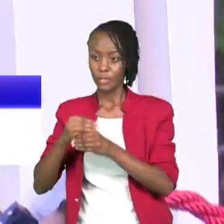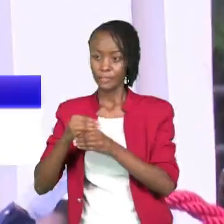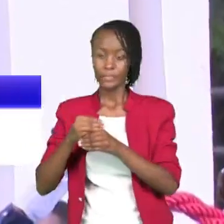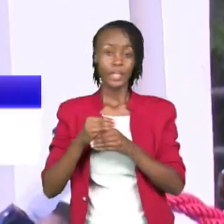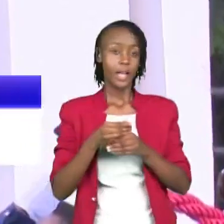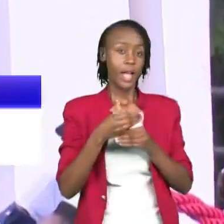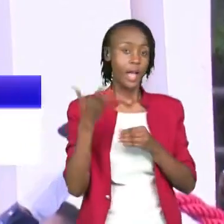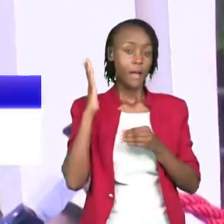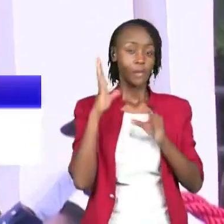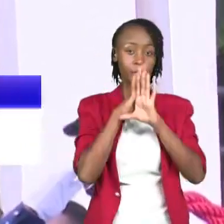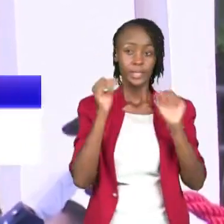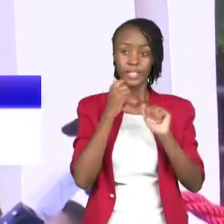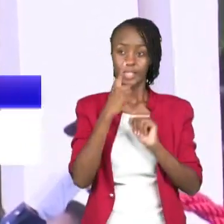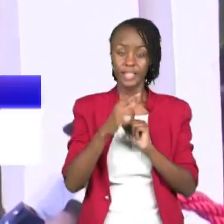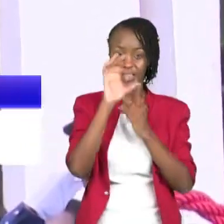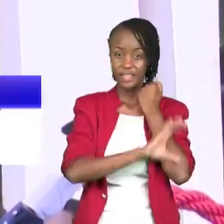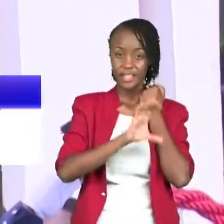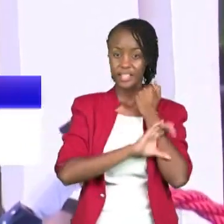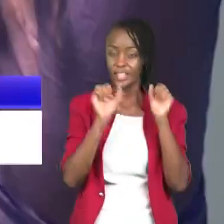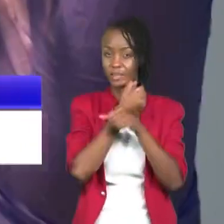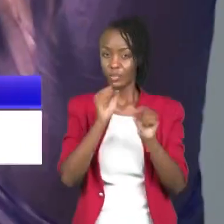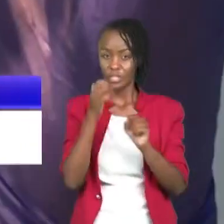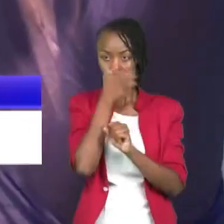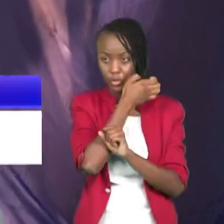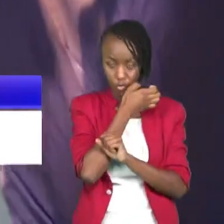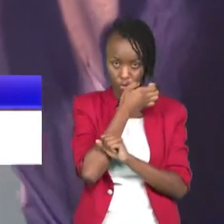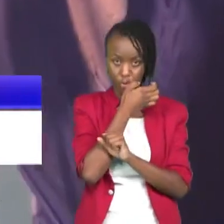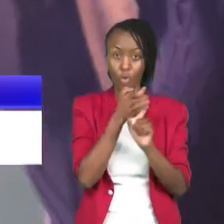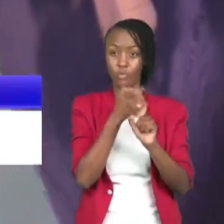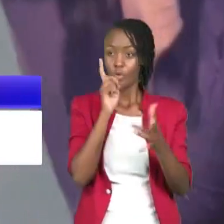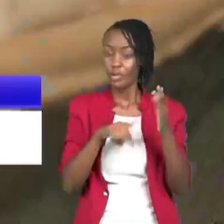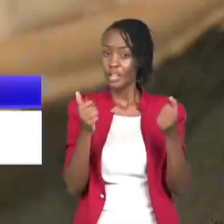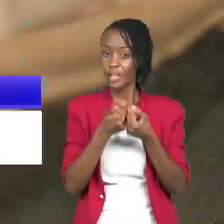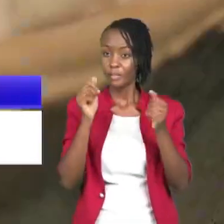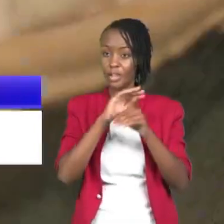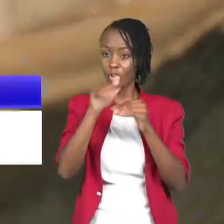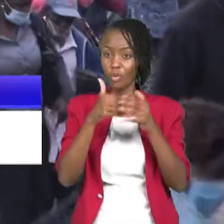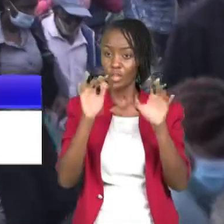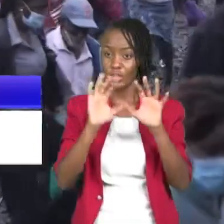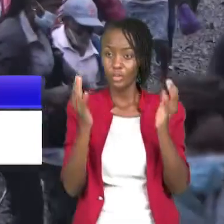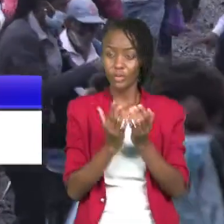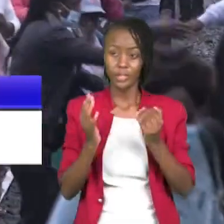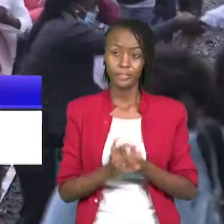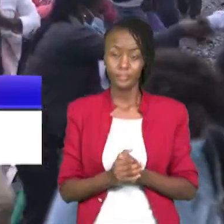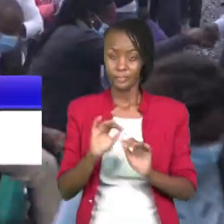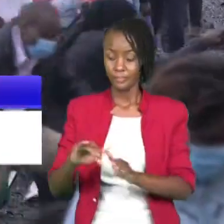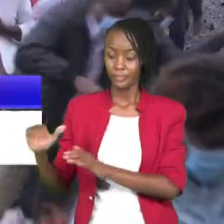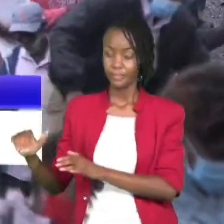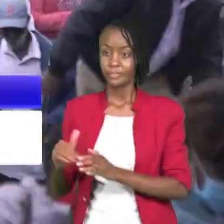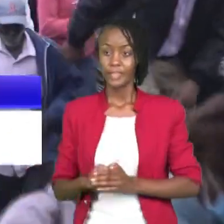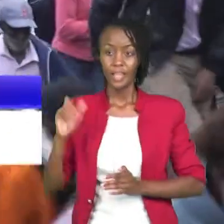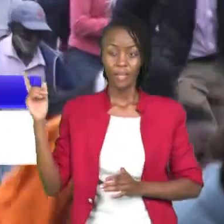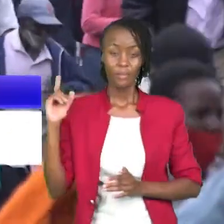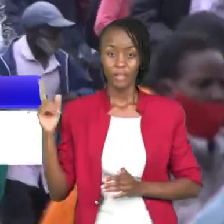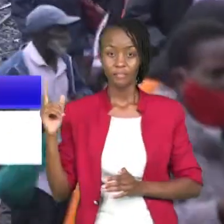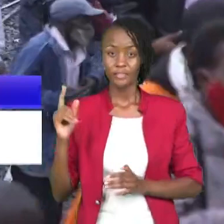President Samia Suluhu said the country cannot isolate itself from what is happening across the world. Meanwhile, excitement